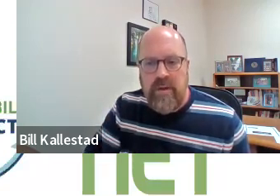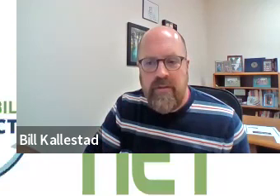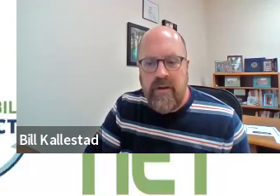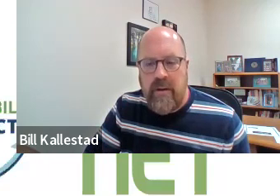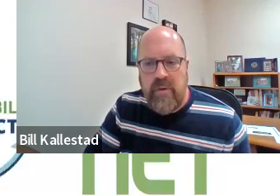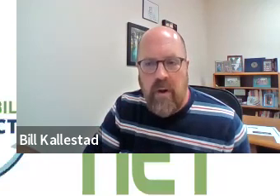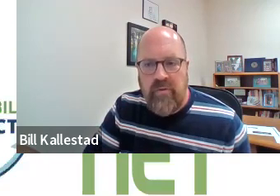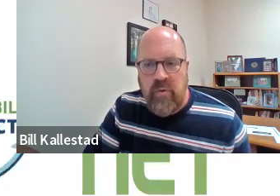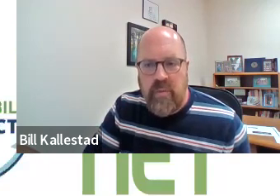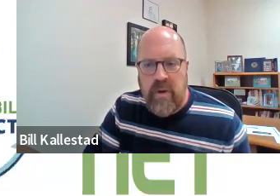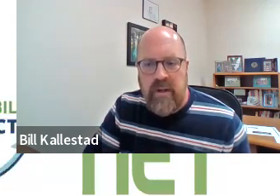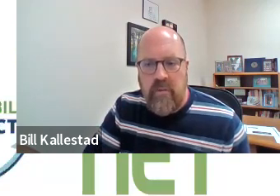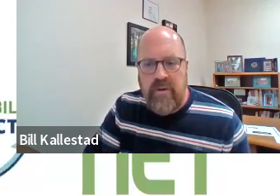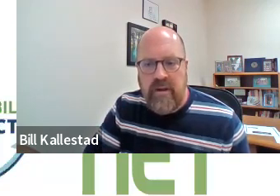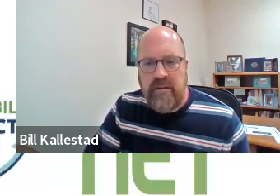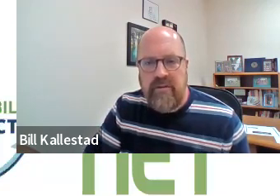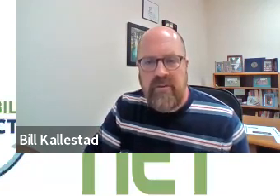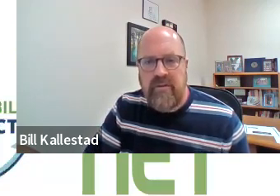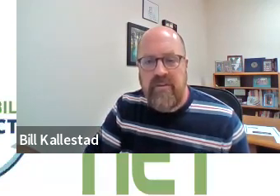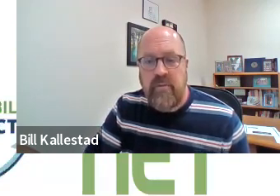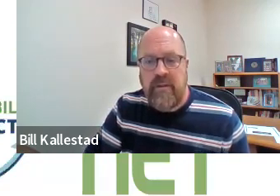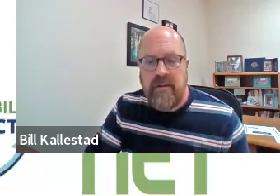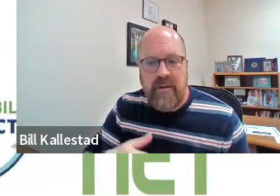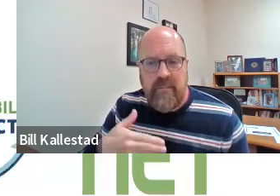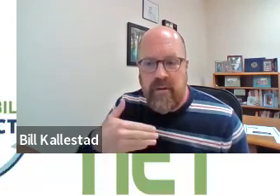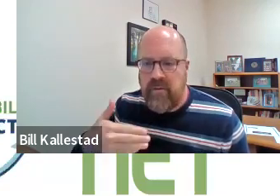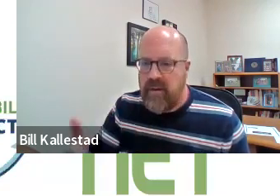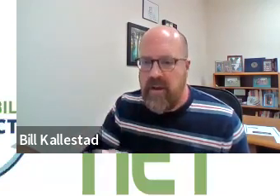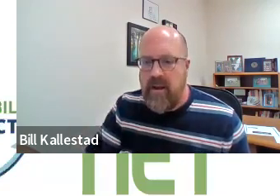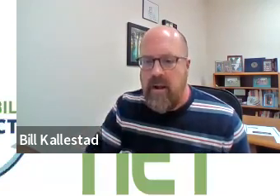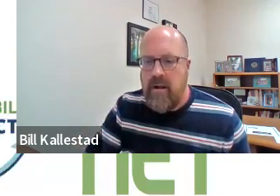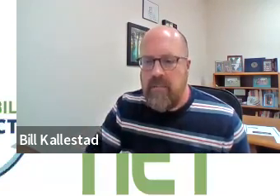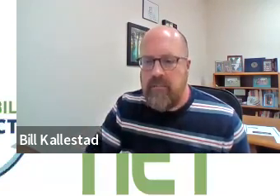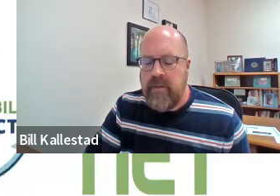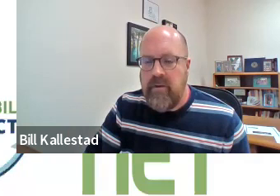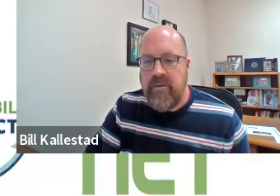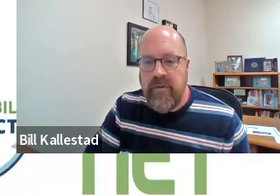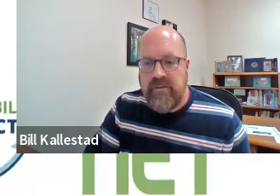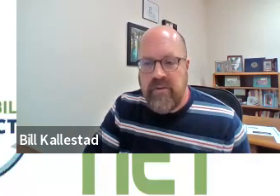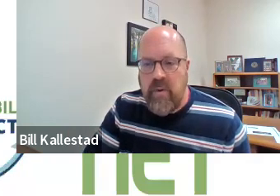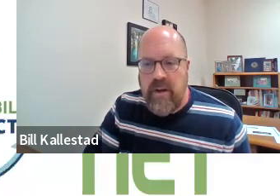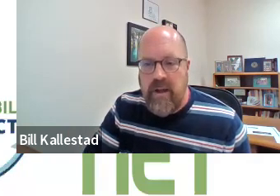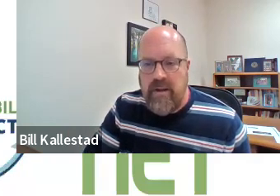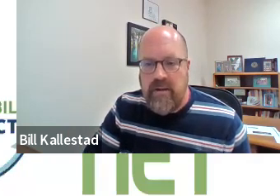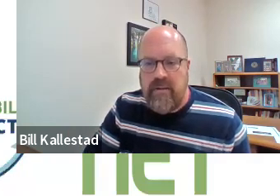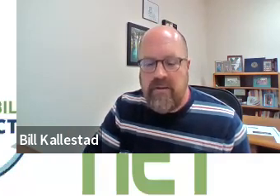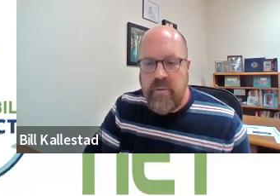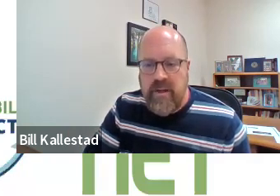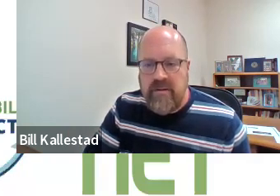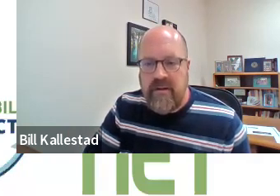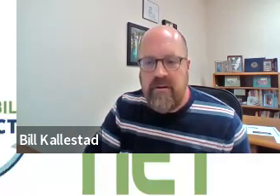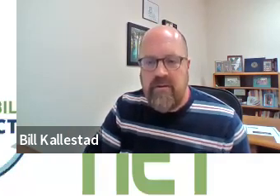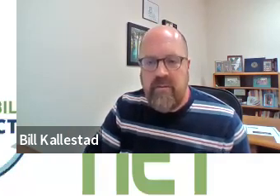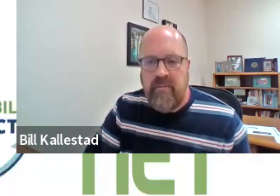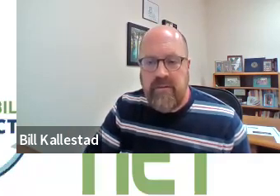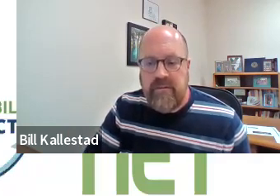maybe Woodward in there. We also, when Brady and I were talking to legislators this week, they talked about There's some fixes going on in the